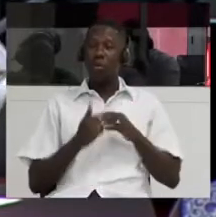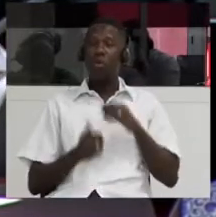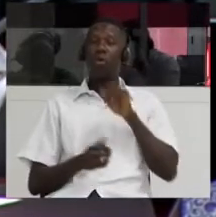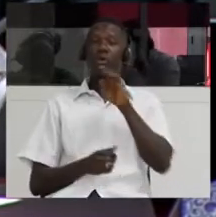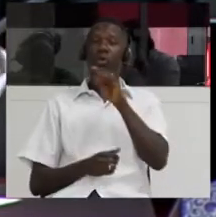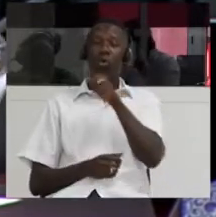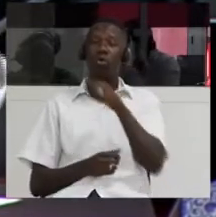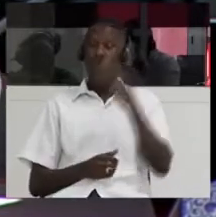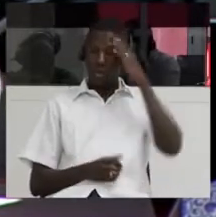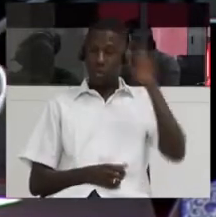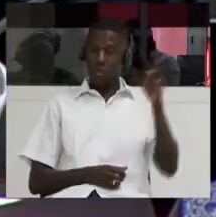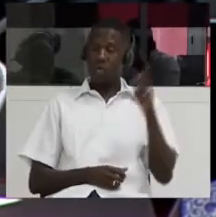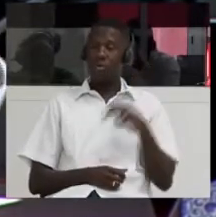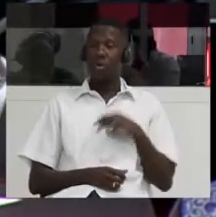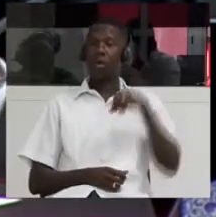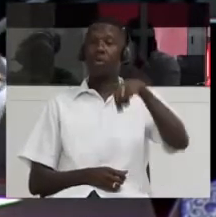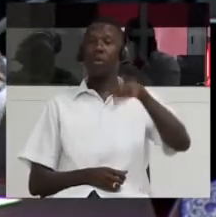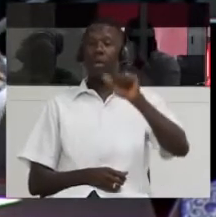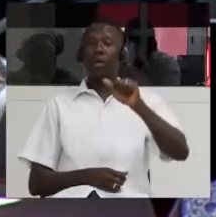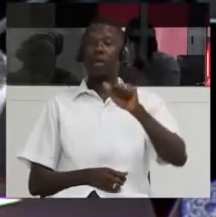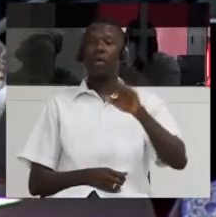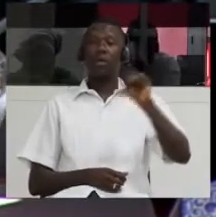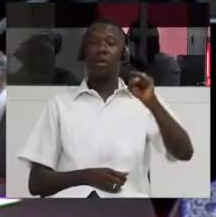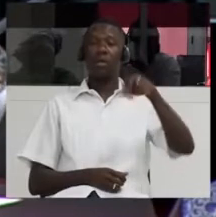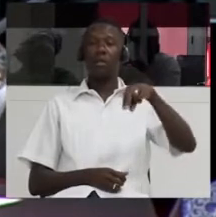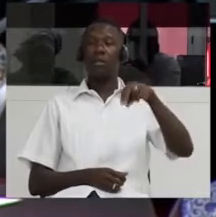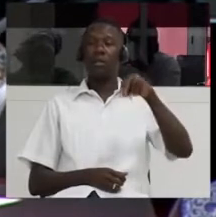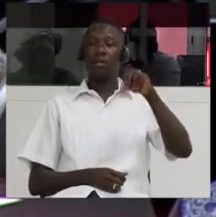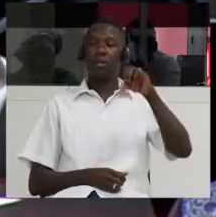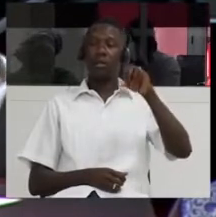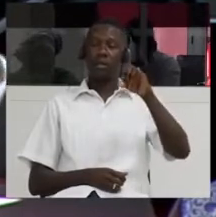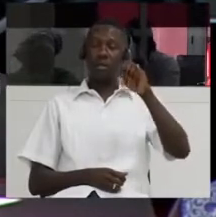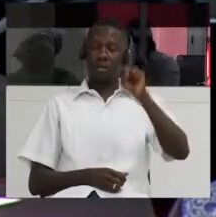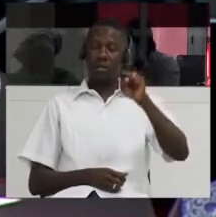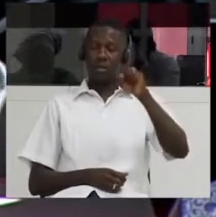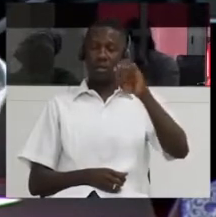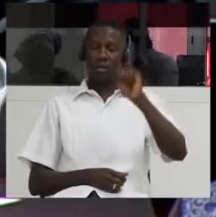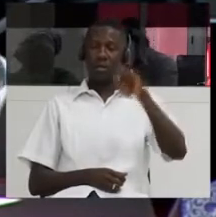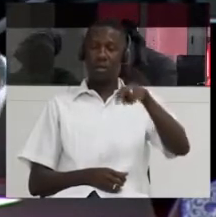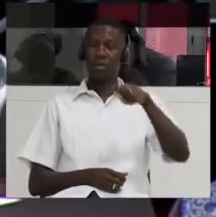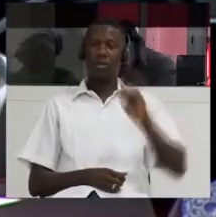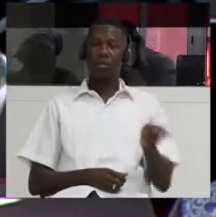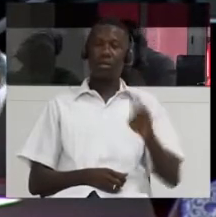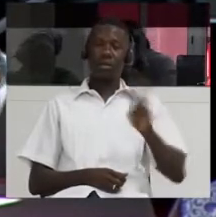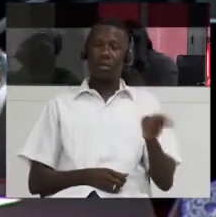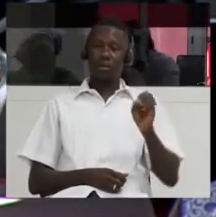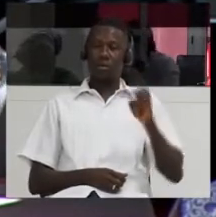army, they call you the assassin. Yes. Assassin meaning killer,